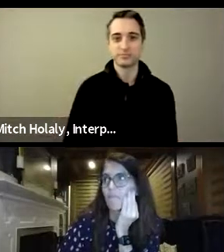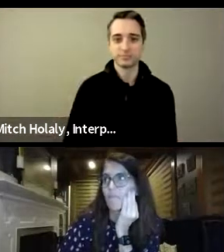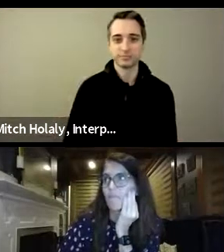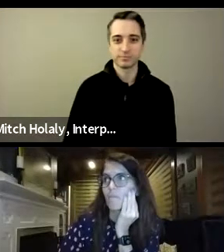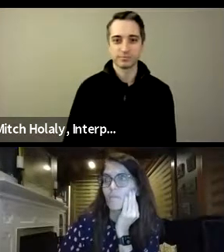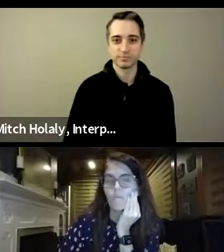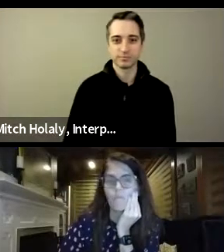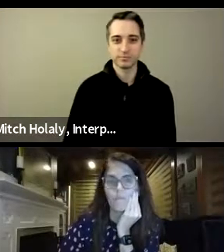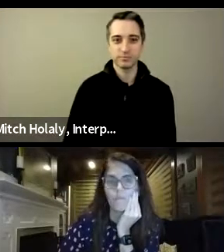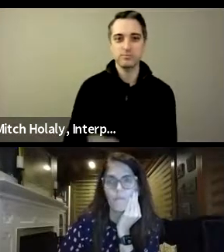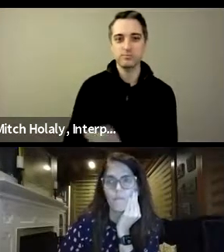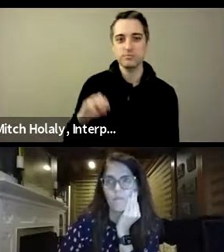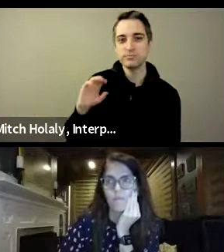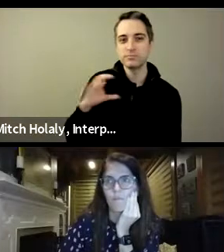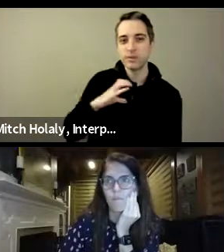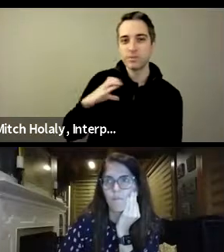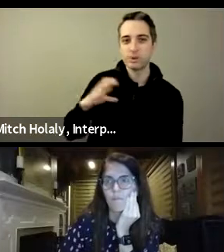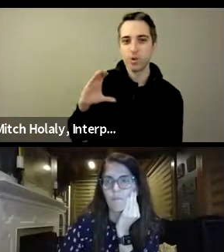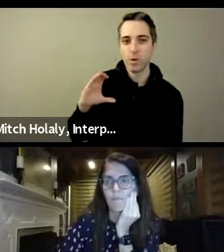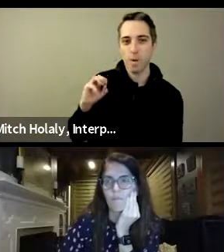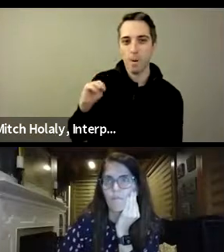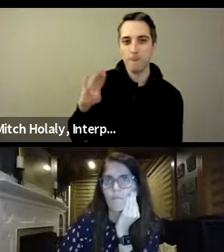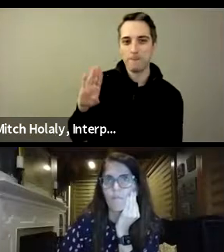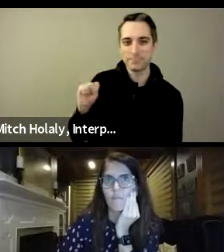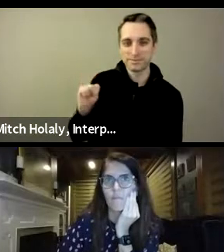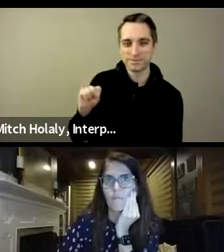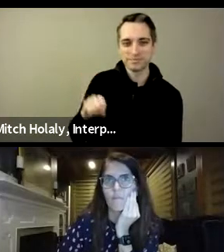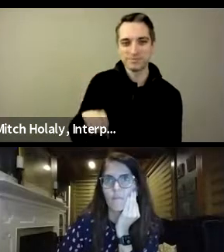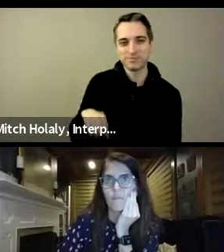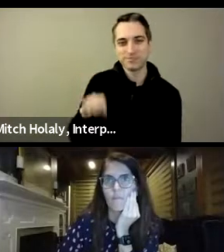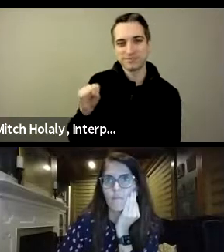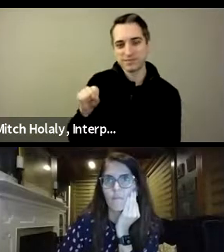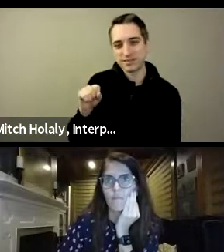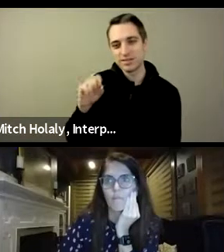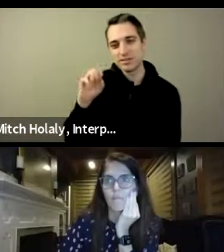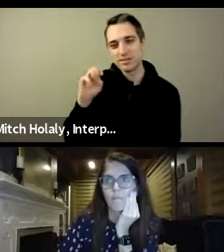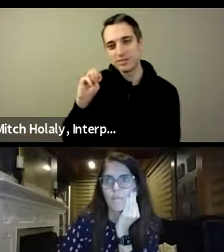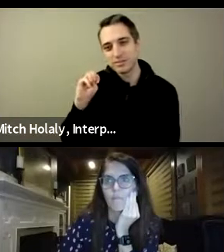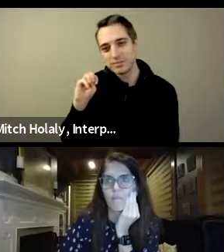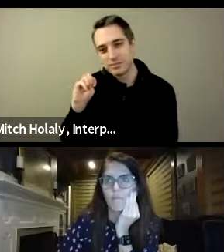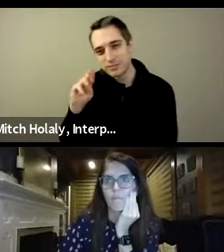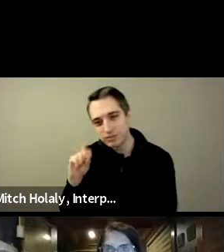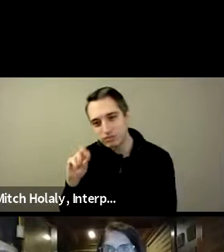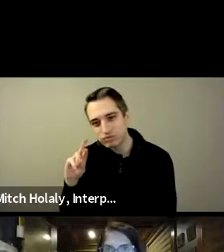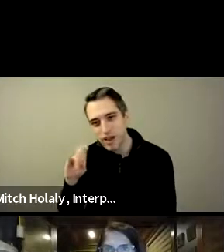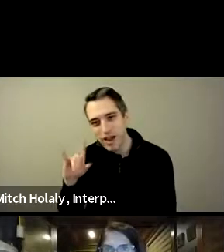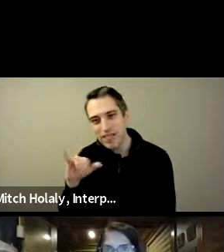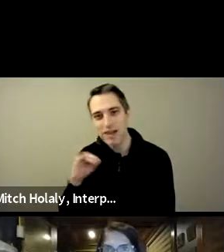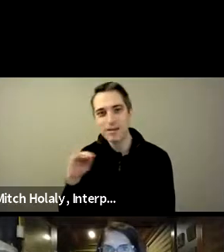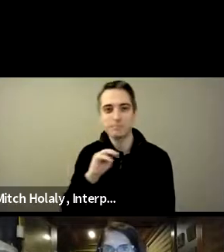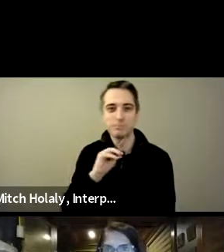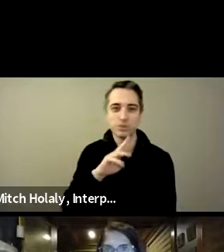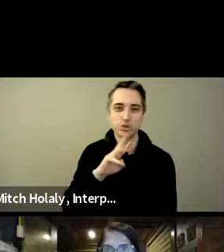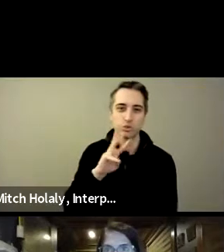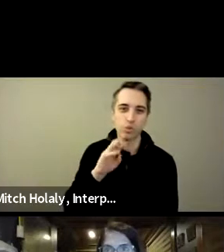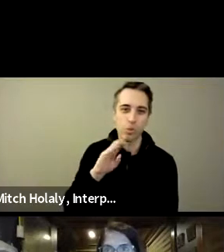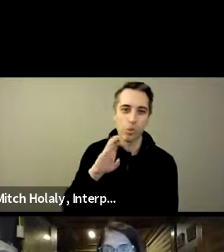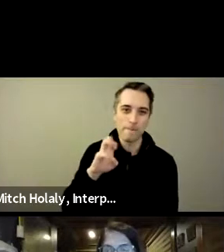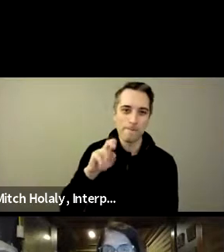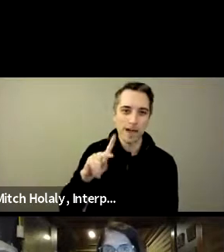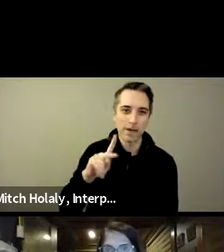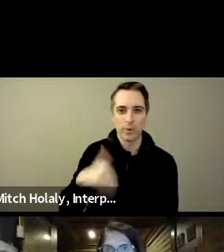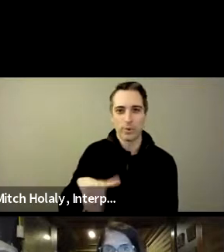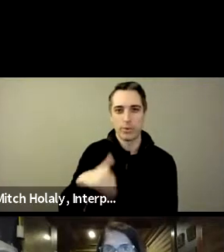Commissioner Combs? Yes, both to Mrs. Riley and Mr. Womack. This is a relatively impressive,